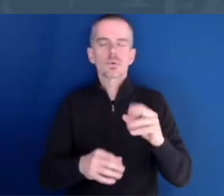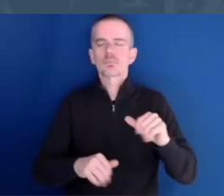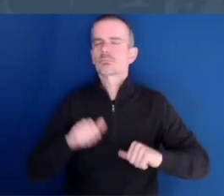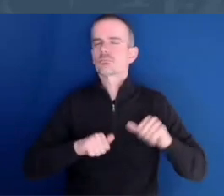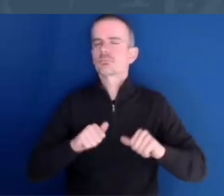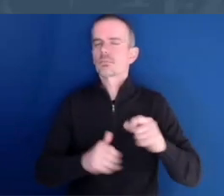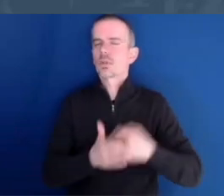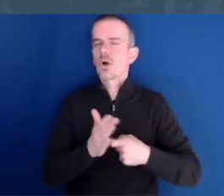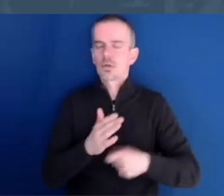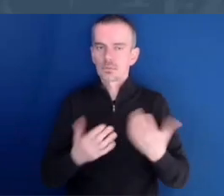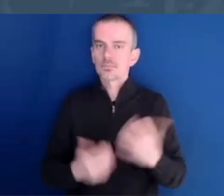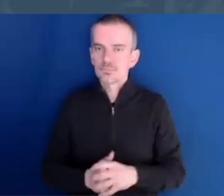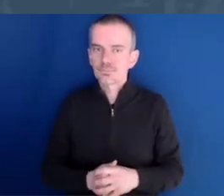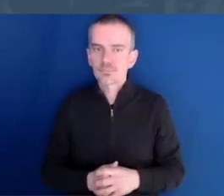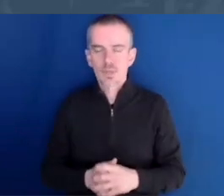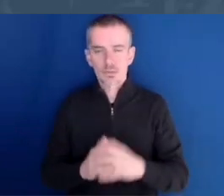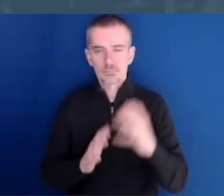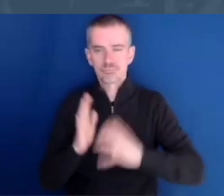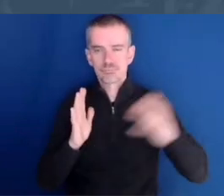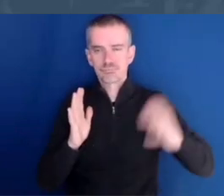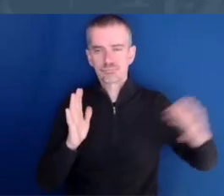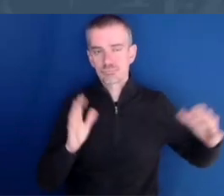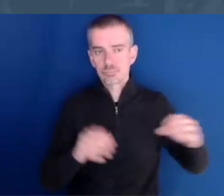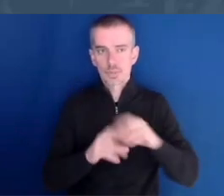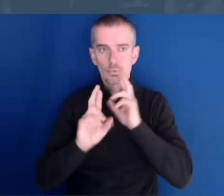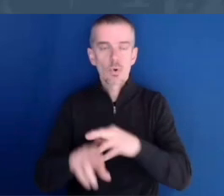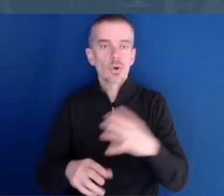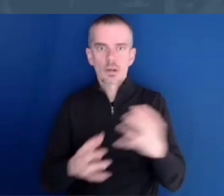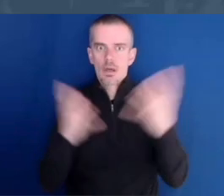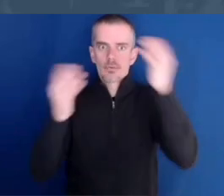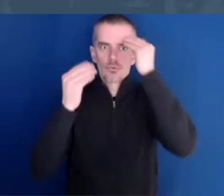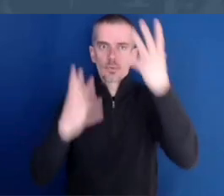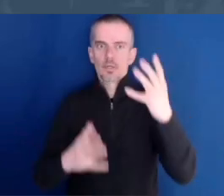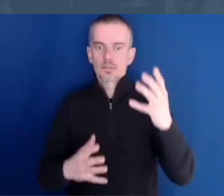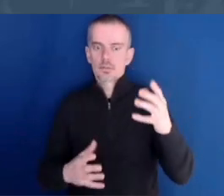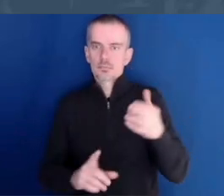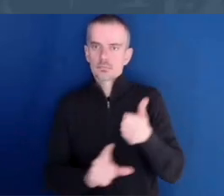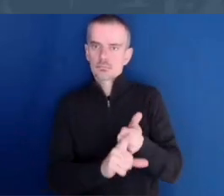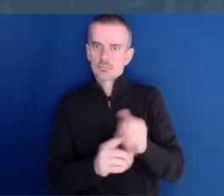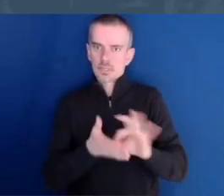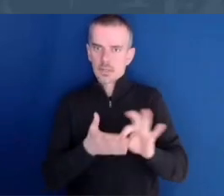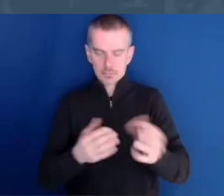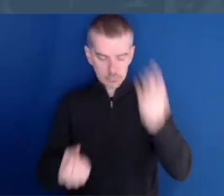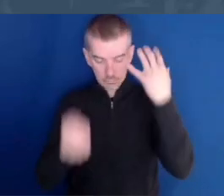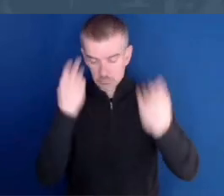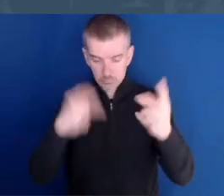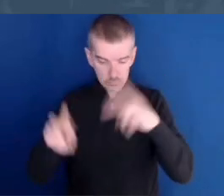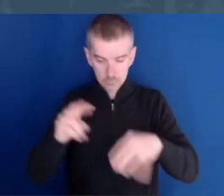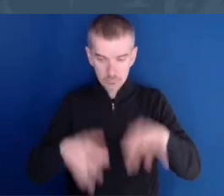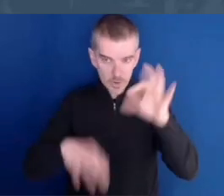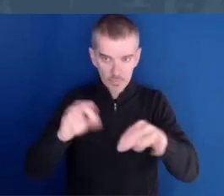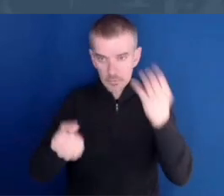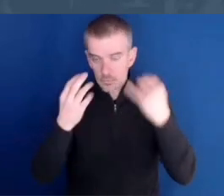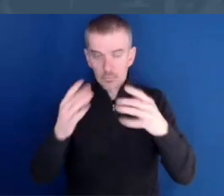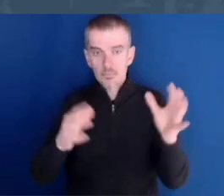audit. So a lot is going in there, and a lot of information that they have to sift through, and a lot of information